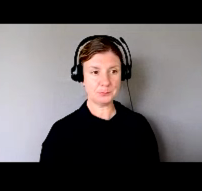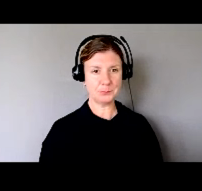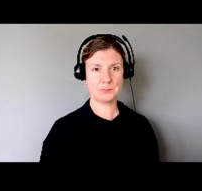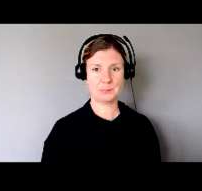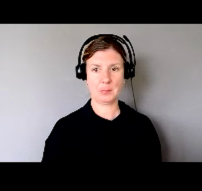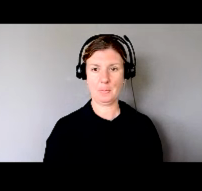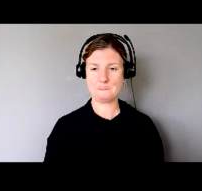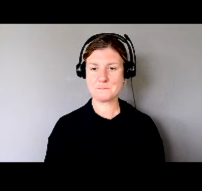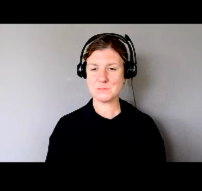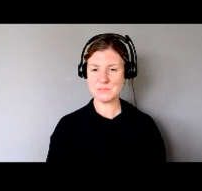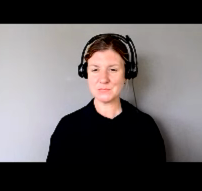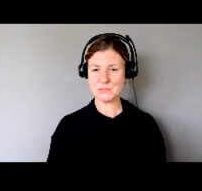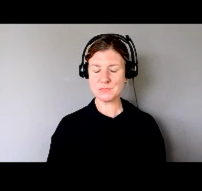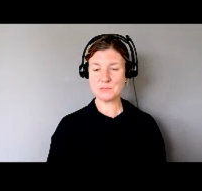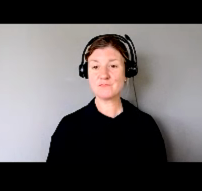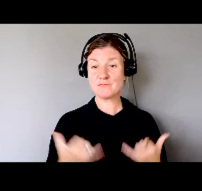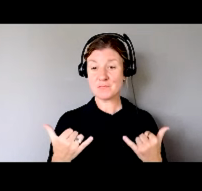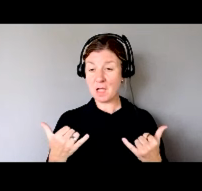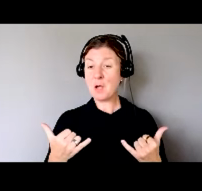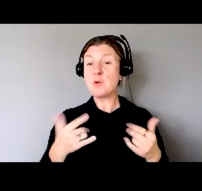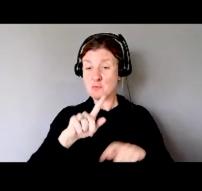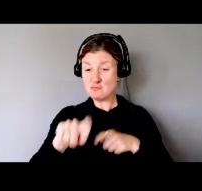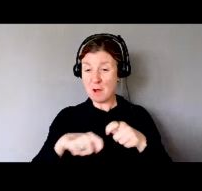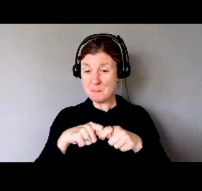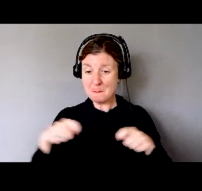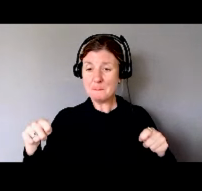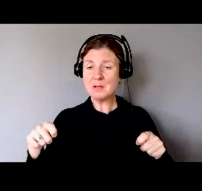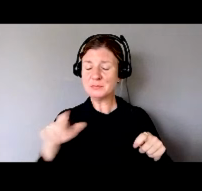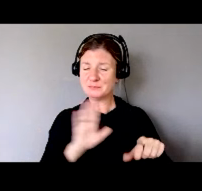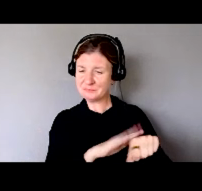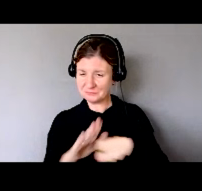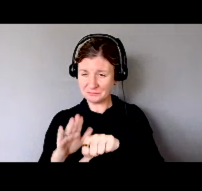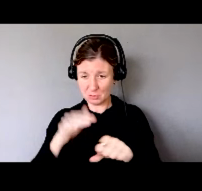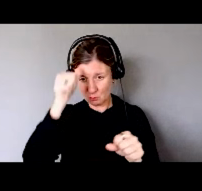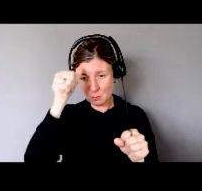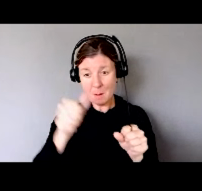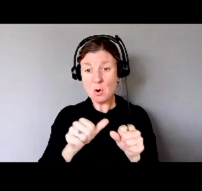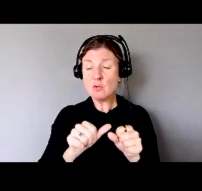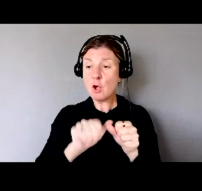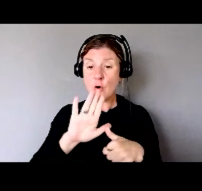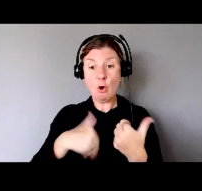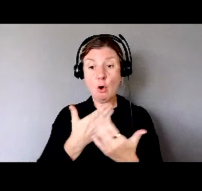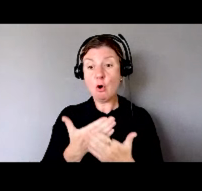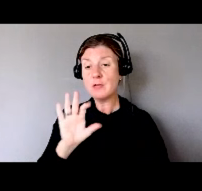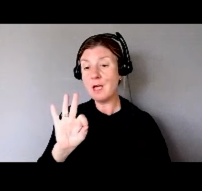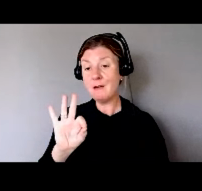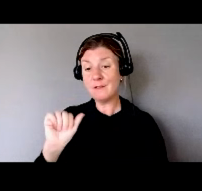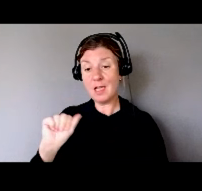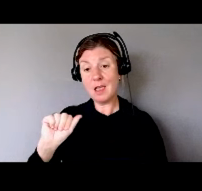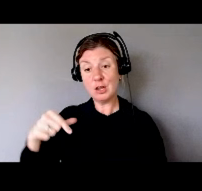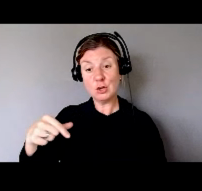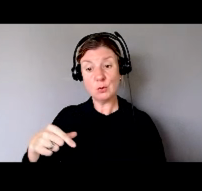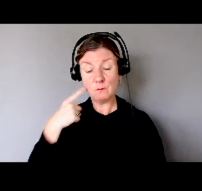As we wrap up, I wish to remind everyone that the frequently asked questions section for this artist